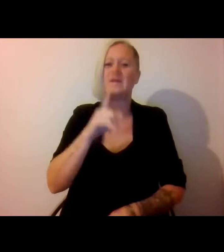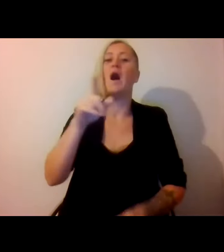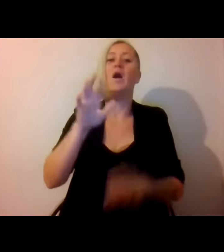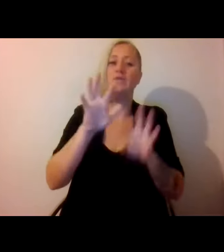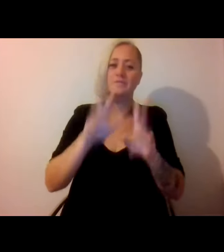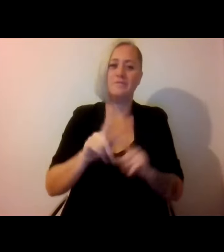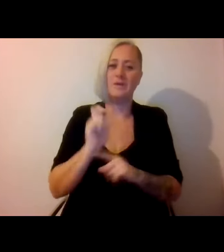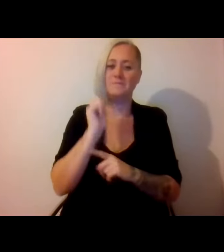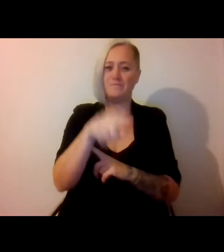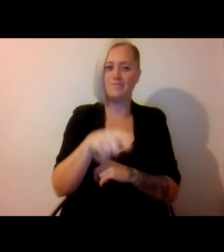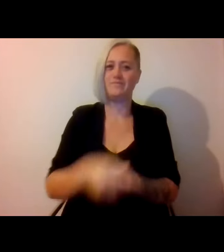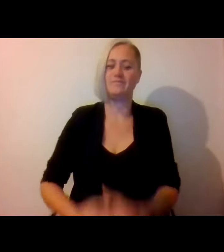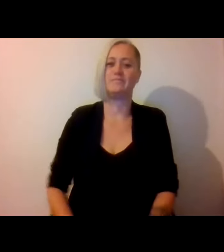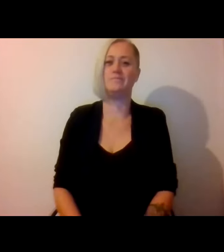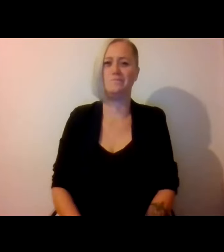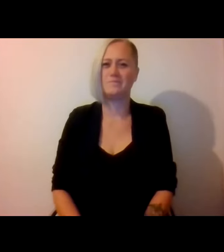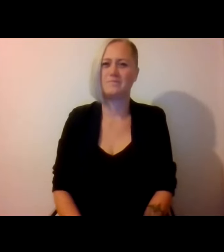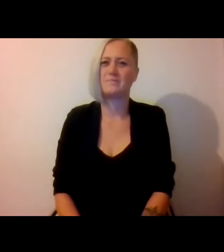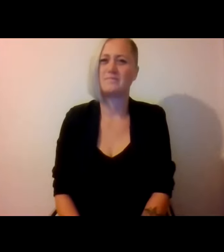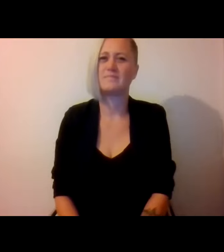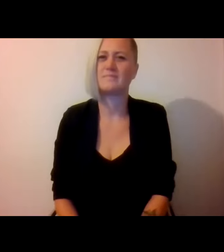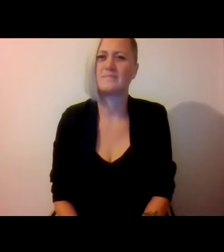now. Sorry.